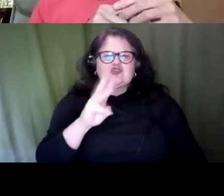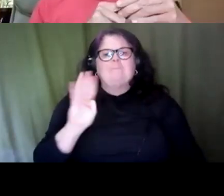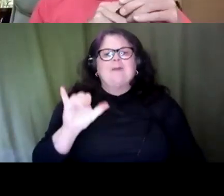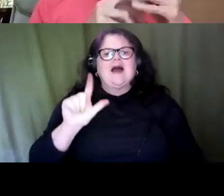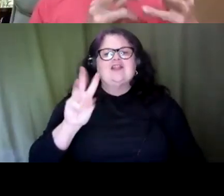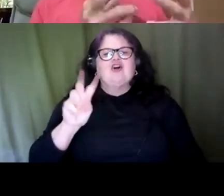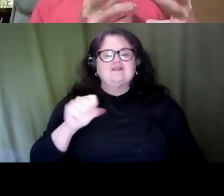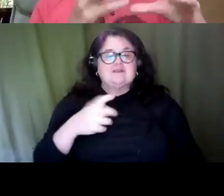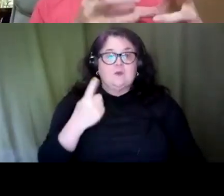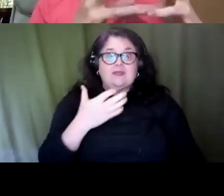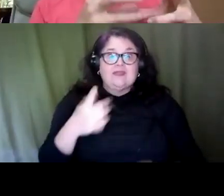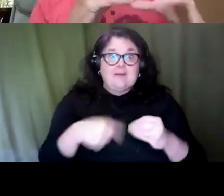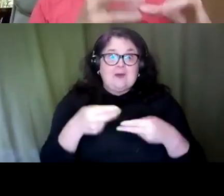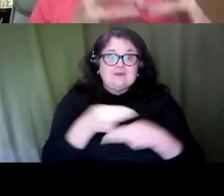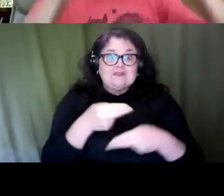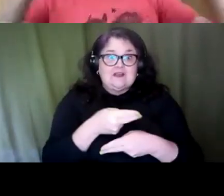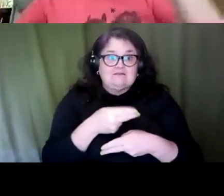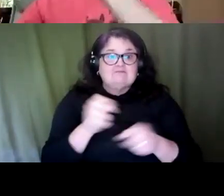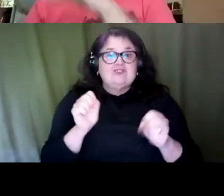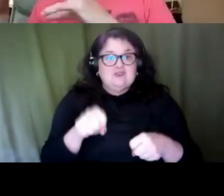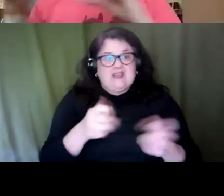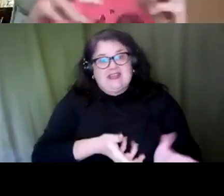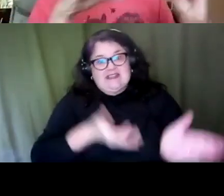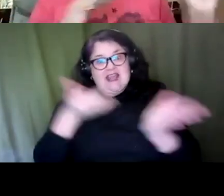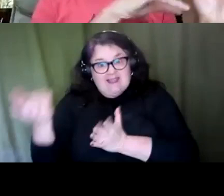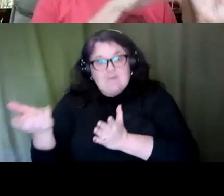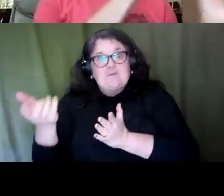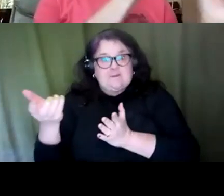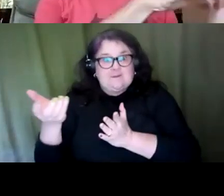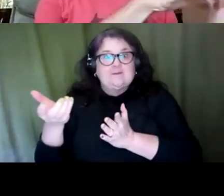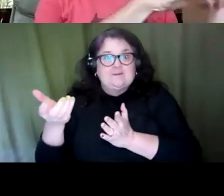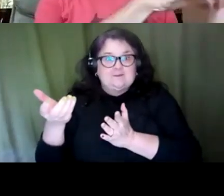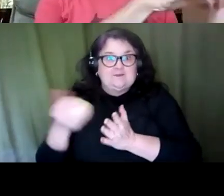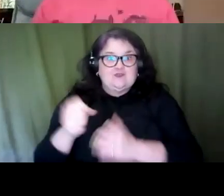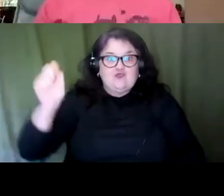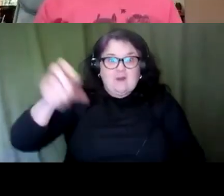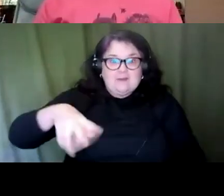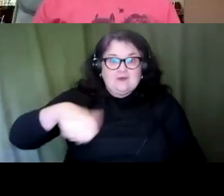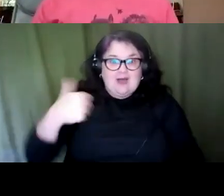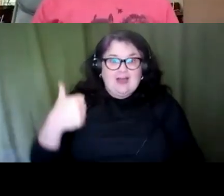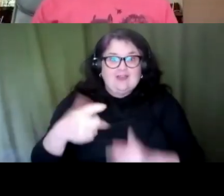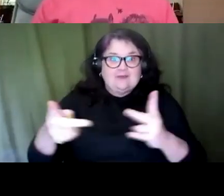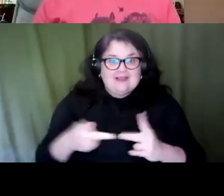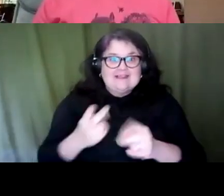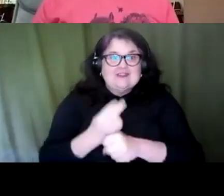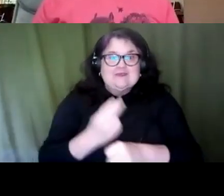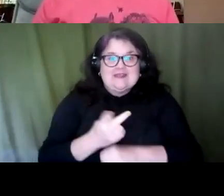One nice thing about slides is they're modular. You can take them and, drop them into other places and use them.